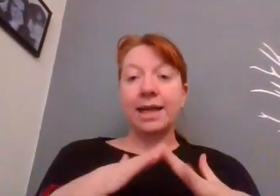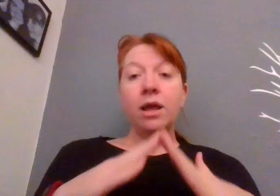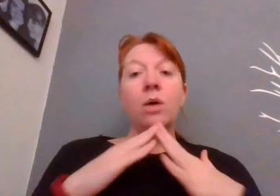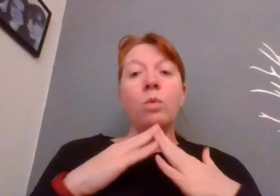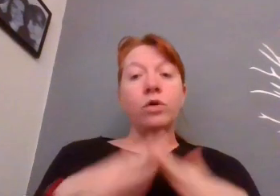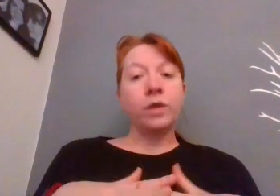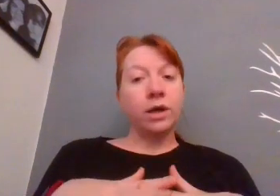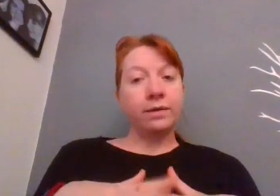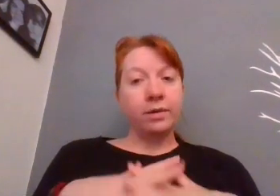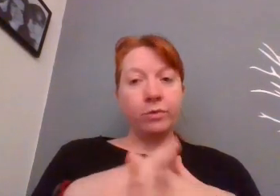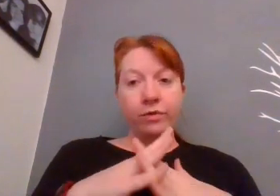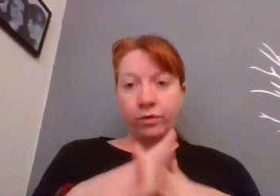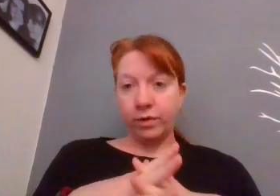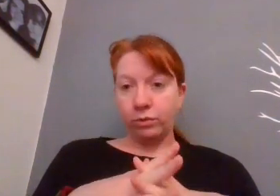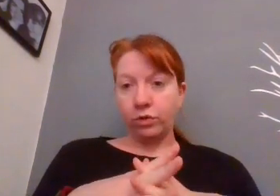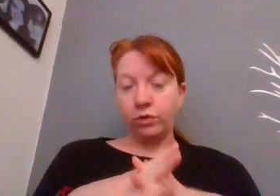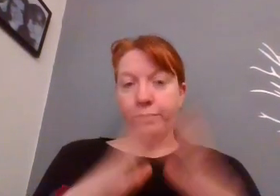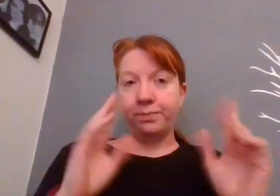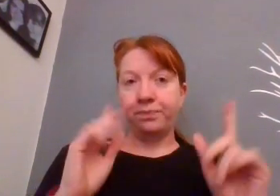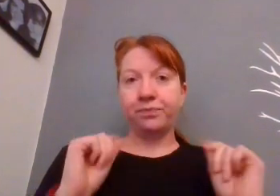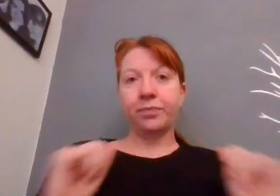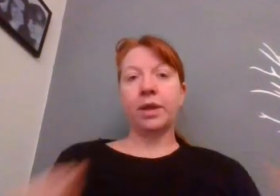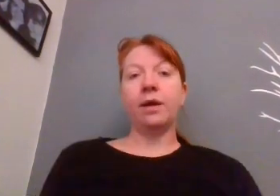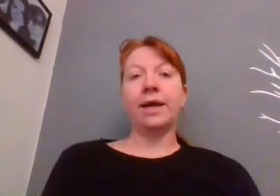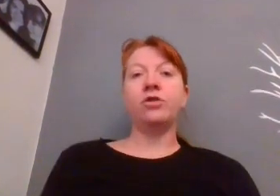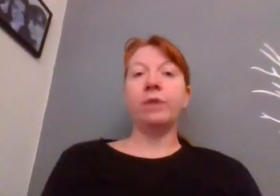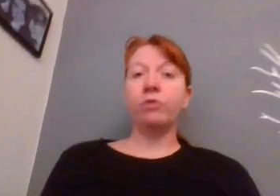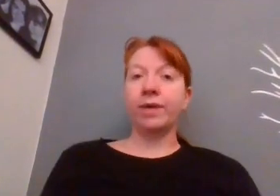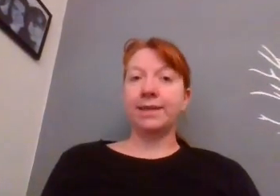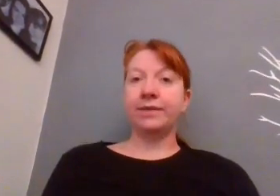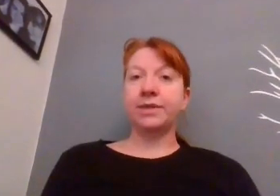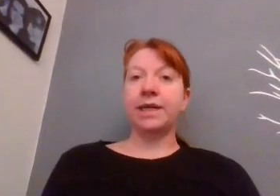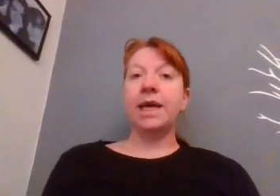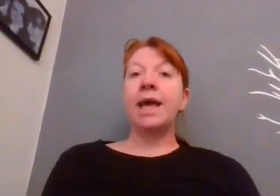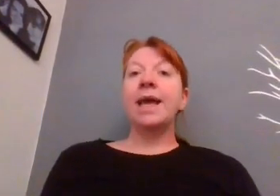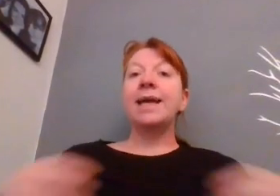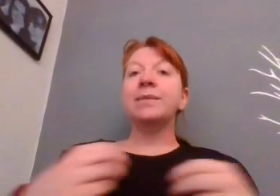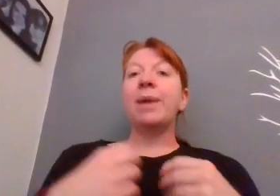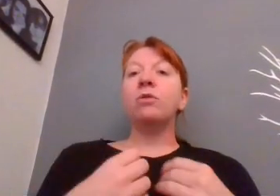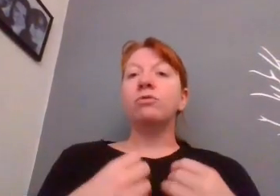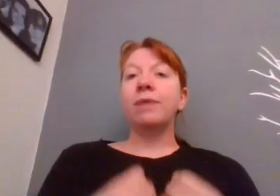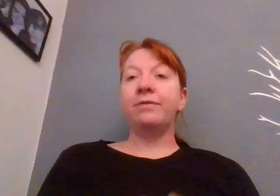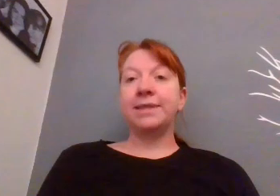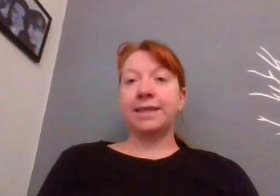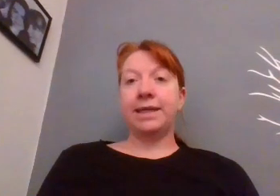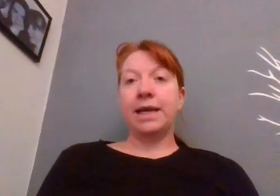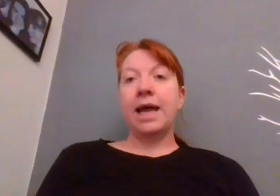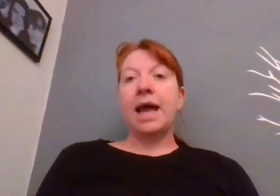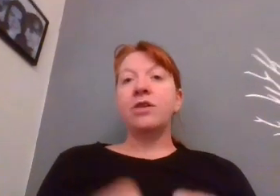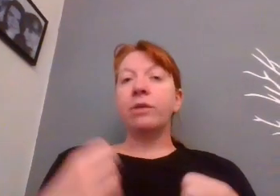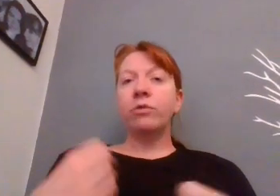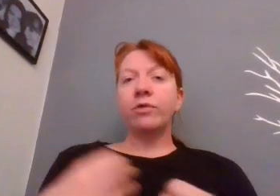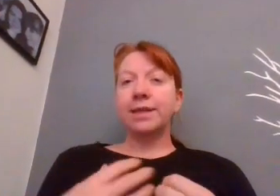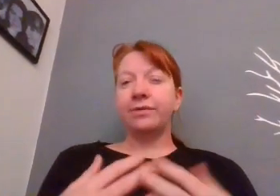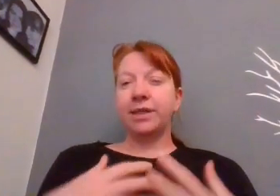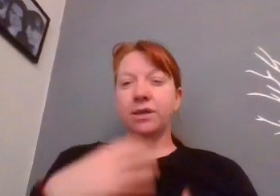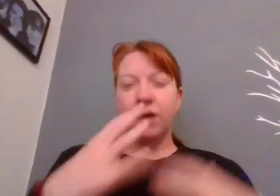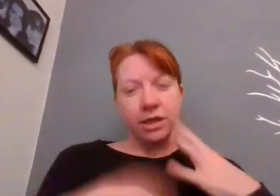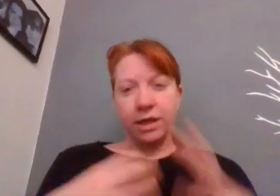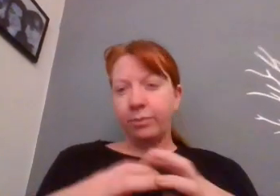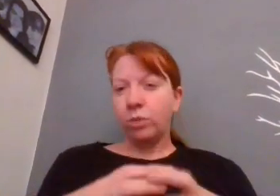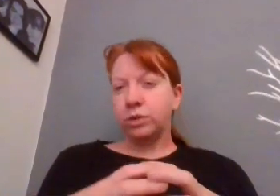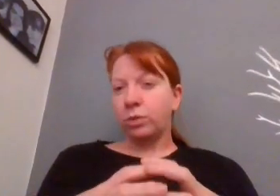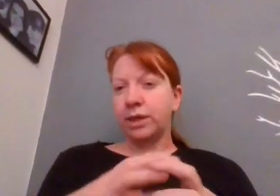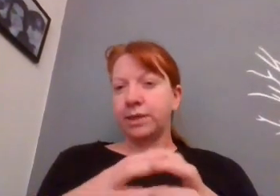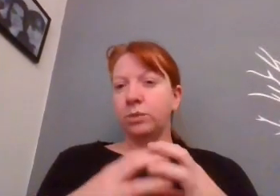relativity. Again, watch the learning summary if you're still not sure. Okay, general relativity is about gravity. And general relativity is